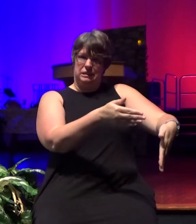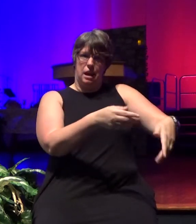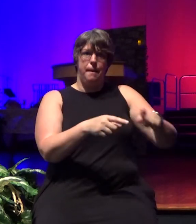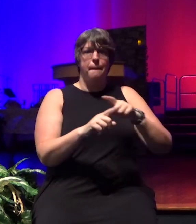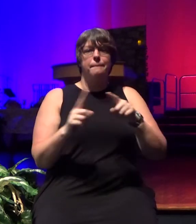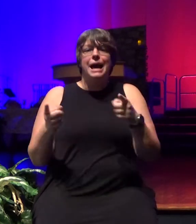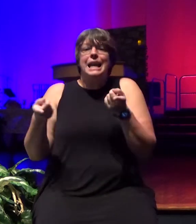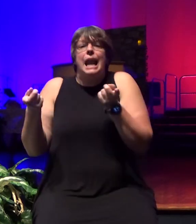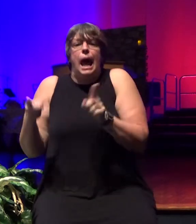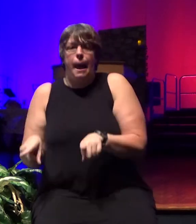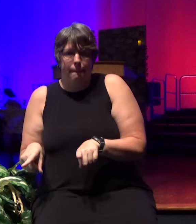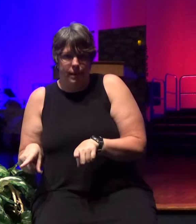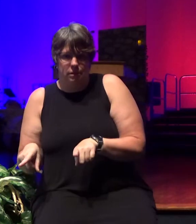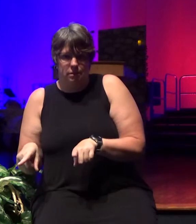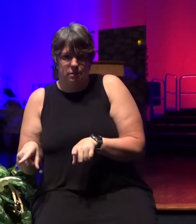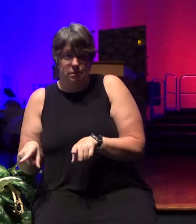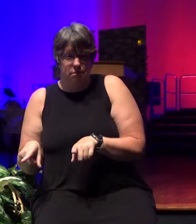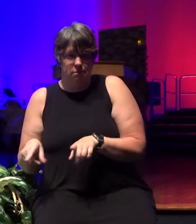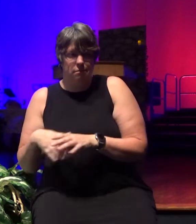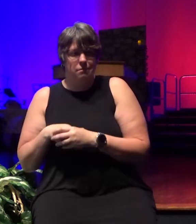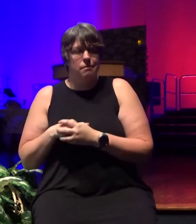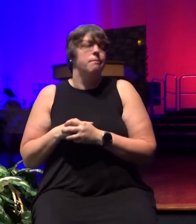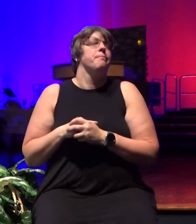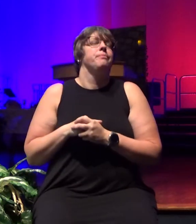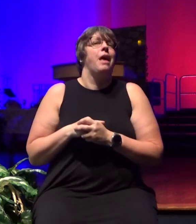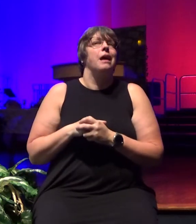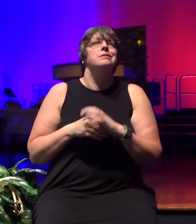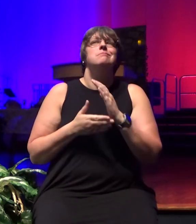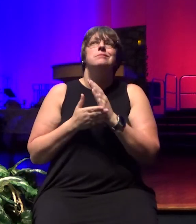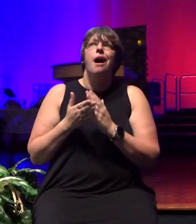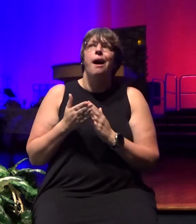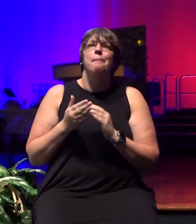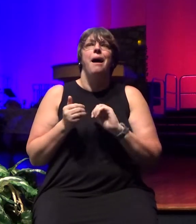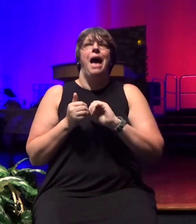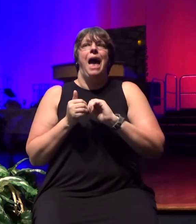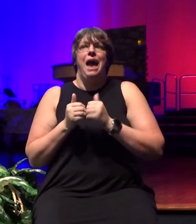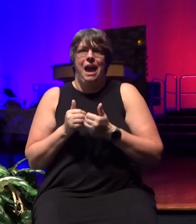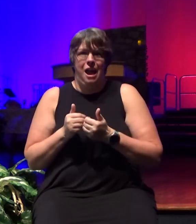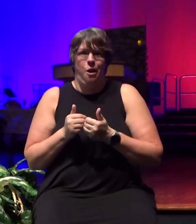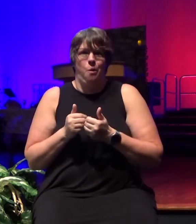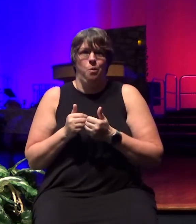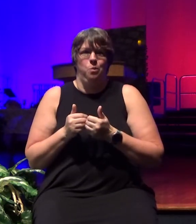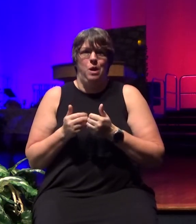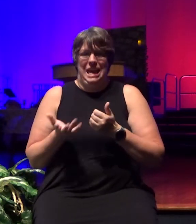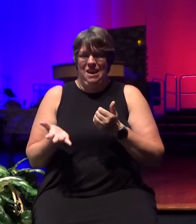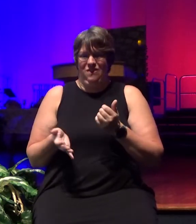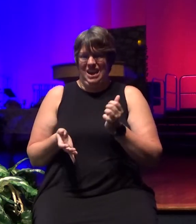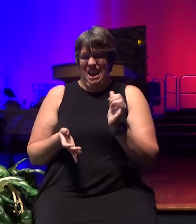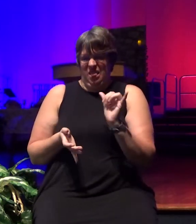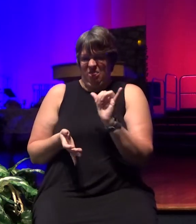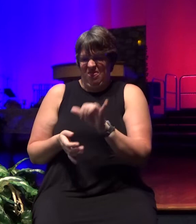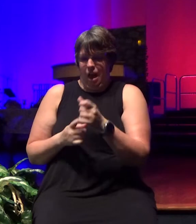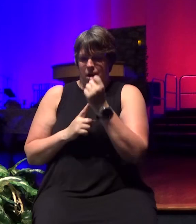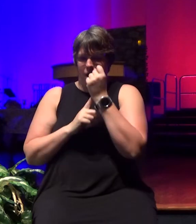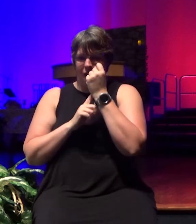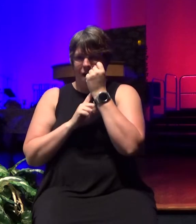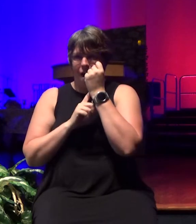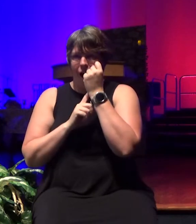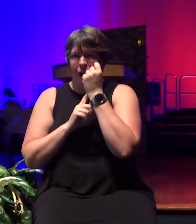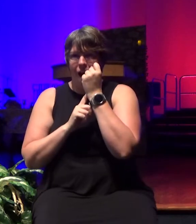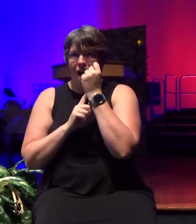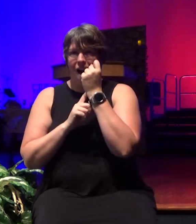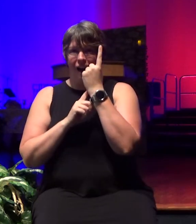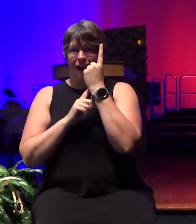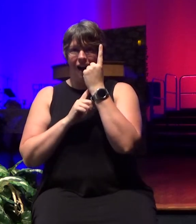And somehow, even in that, we're taking up onward and upward. And there's going to come that time for you